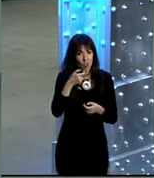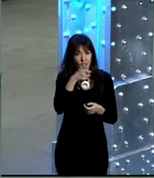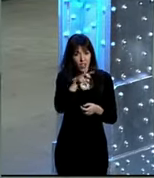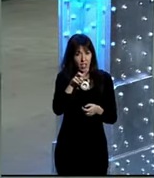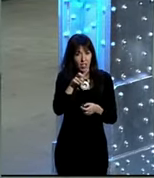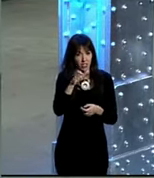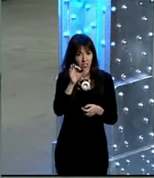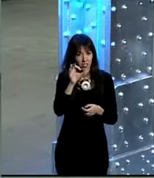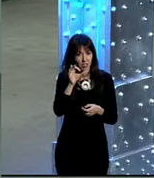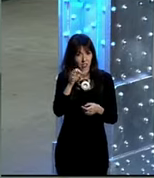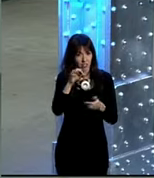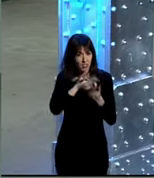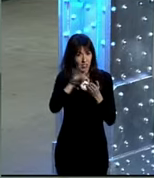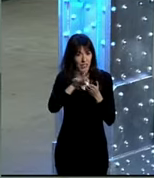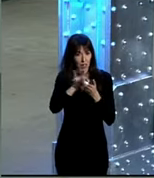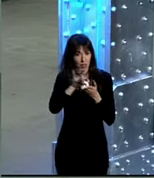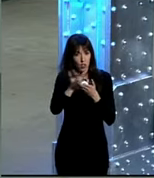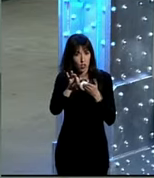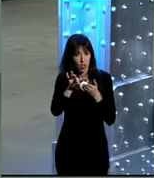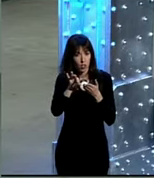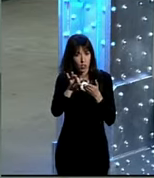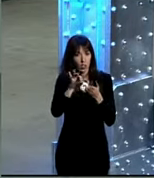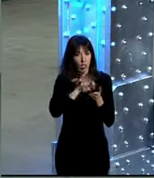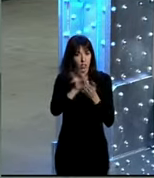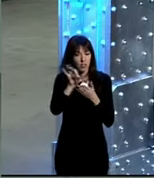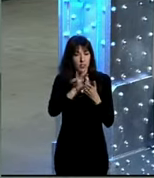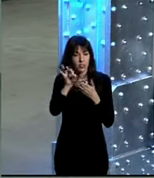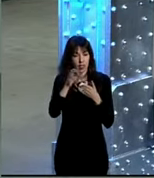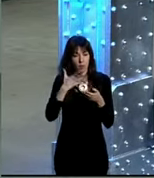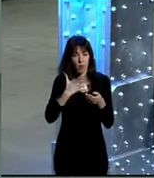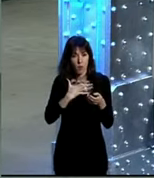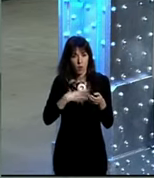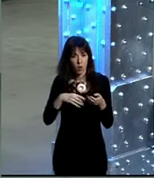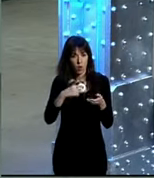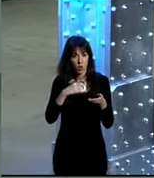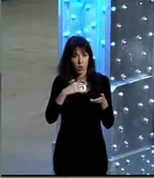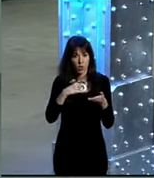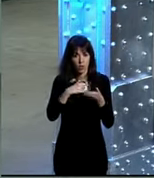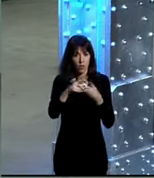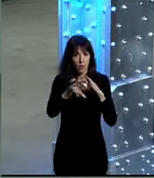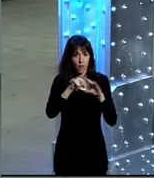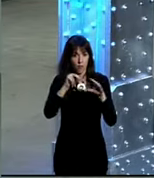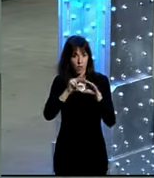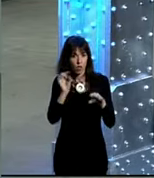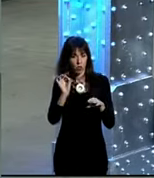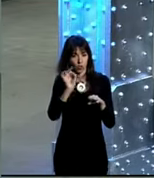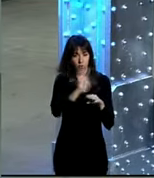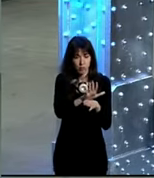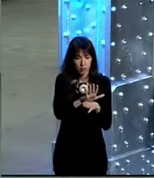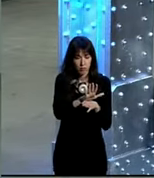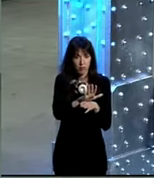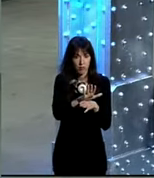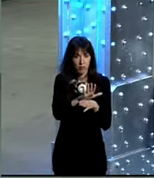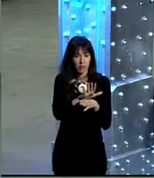it is? It's, yeah, you send videos or pictures to each other, and they are available for a set amount